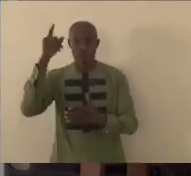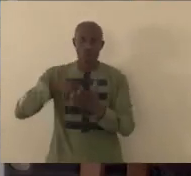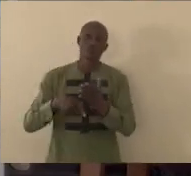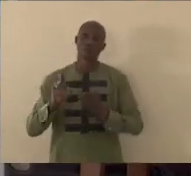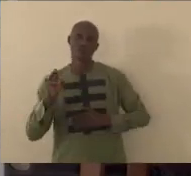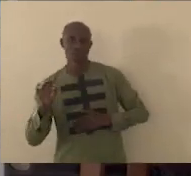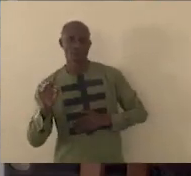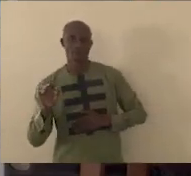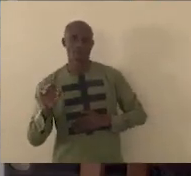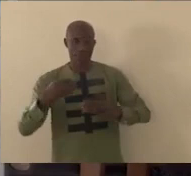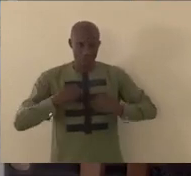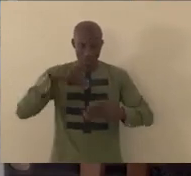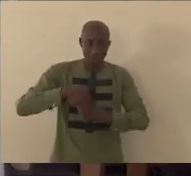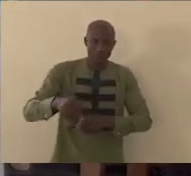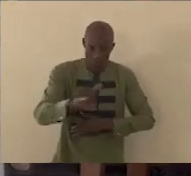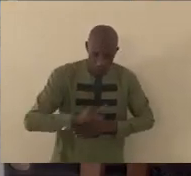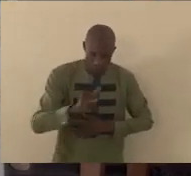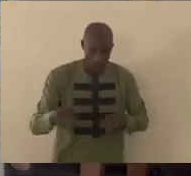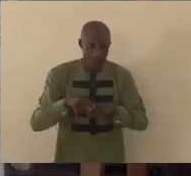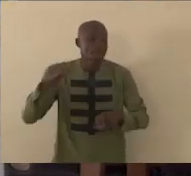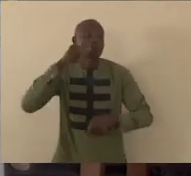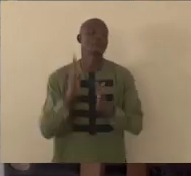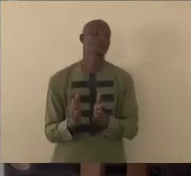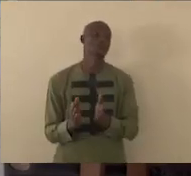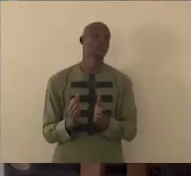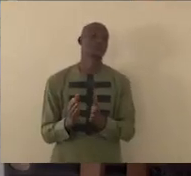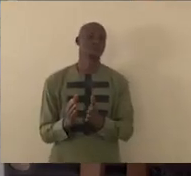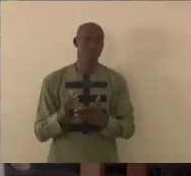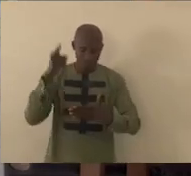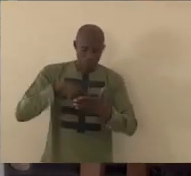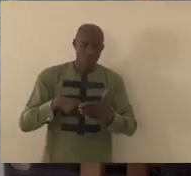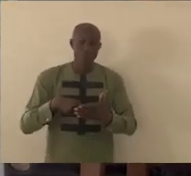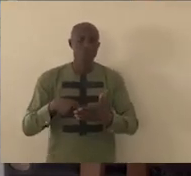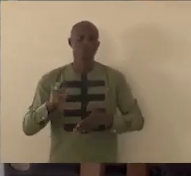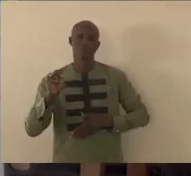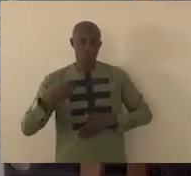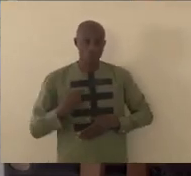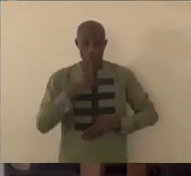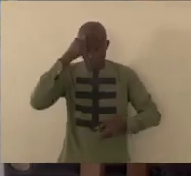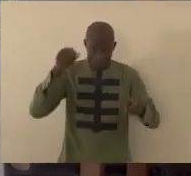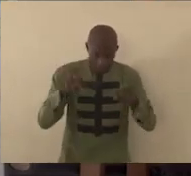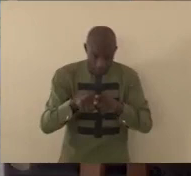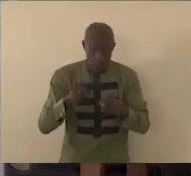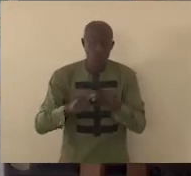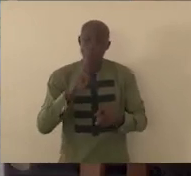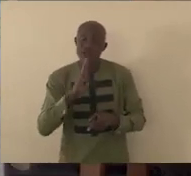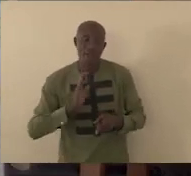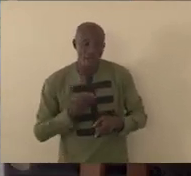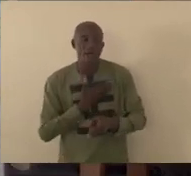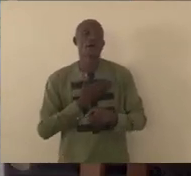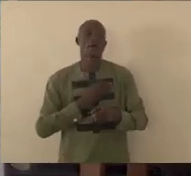What do we hold in common as Nigerians? What do we agree should be our core national